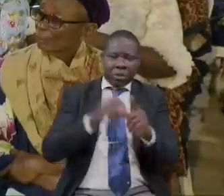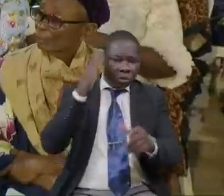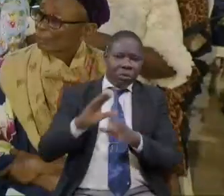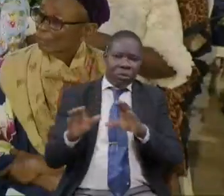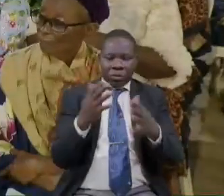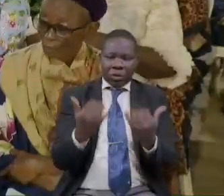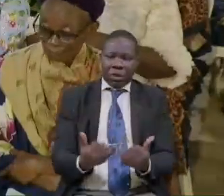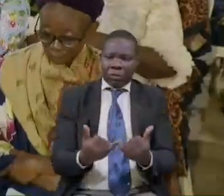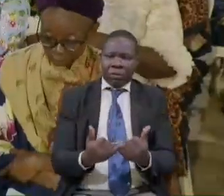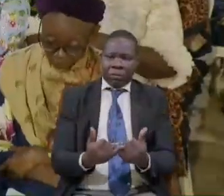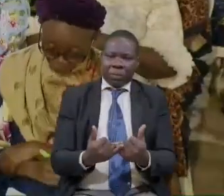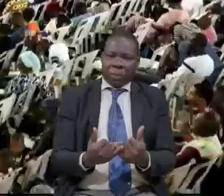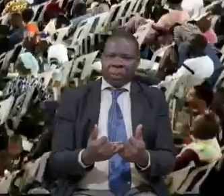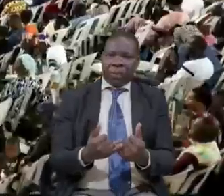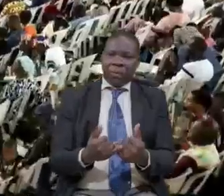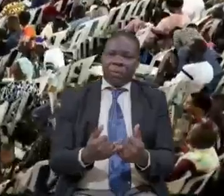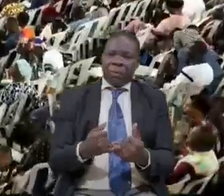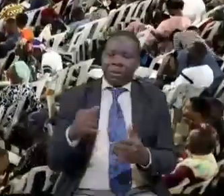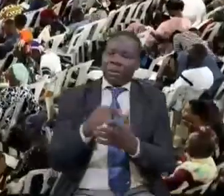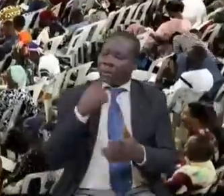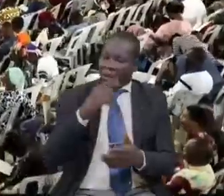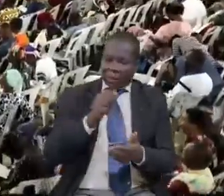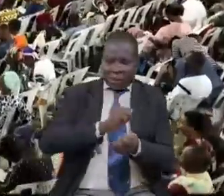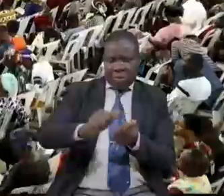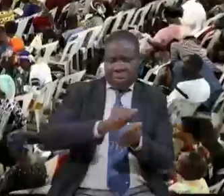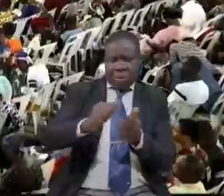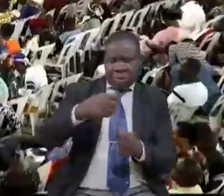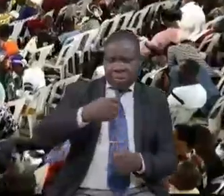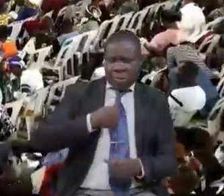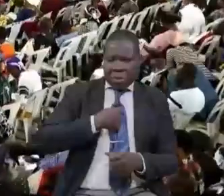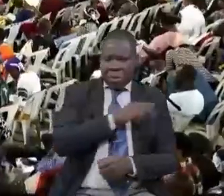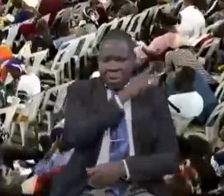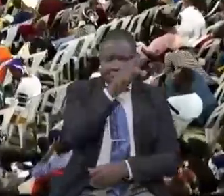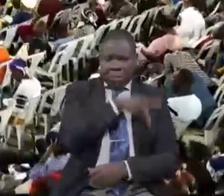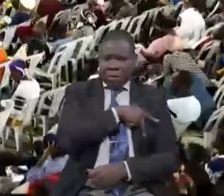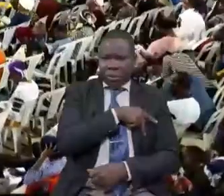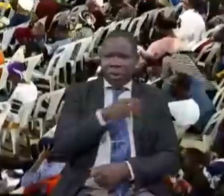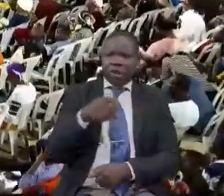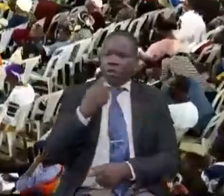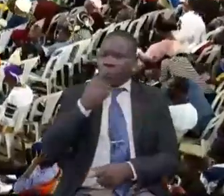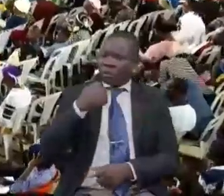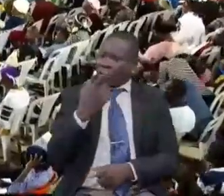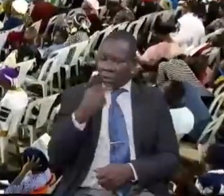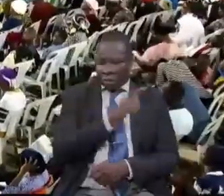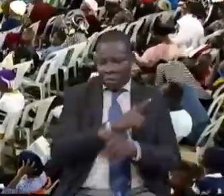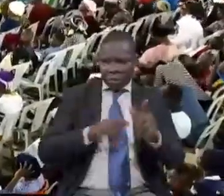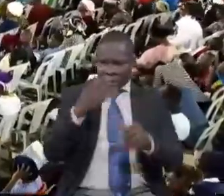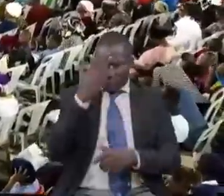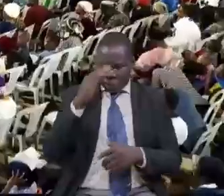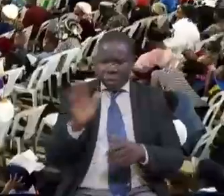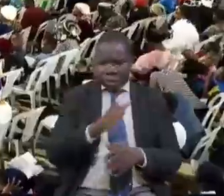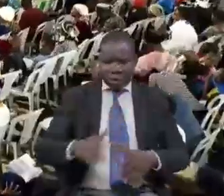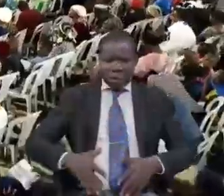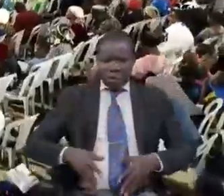me personal. You must tell the Lord, you know how your heart is. You know your lifestyle. You know